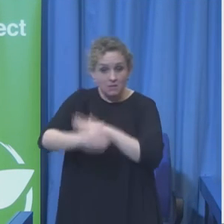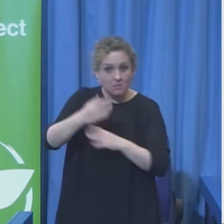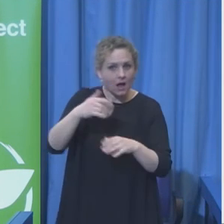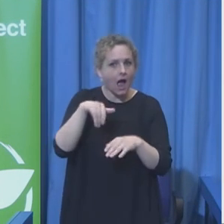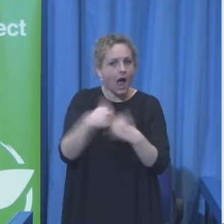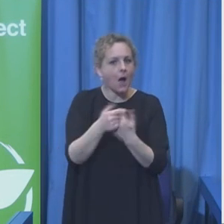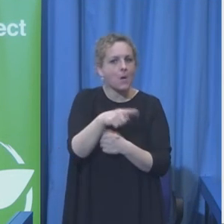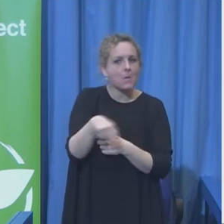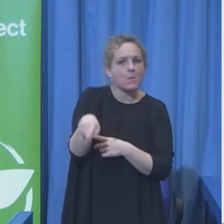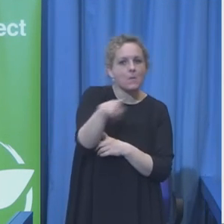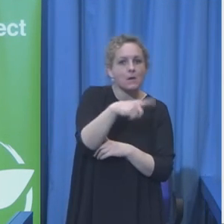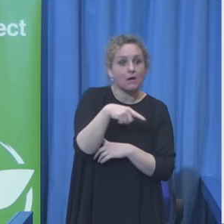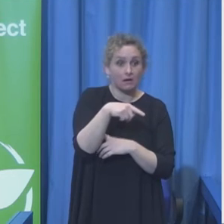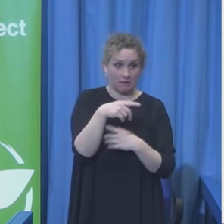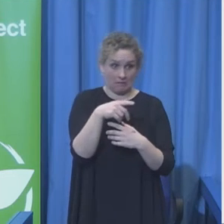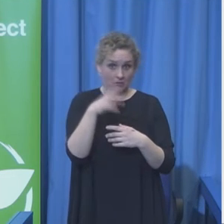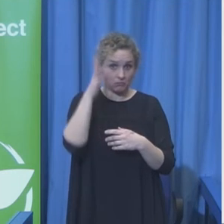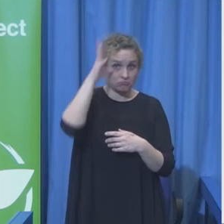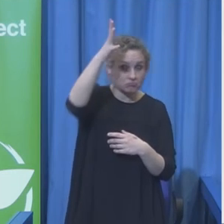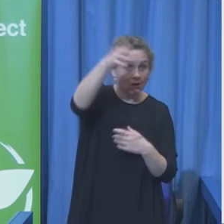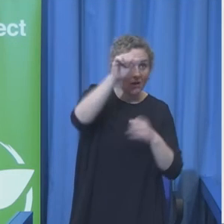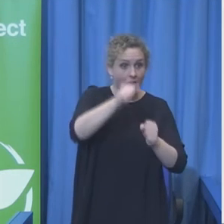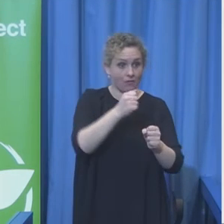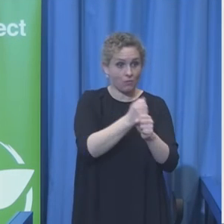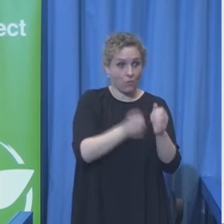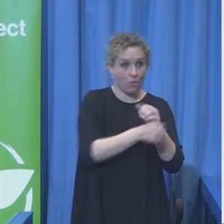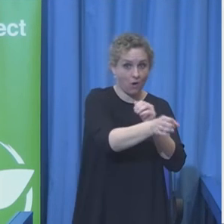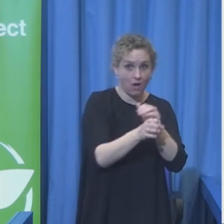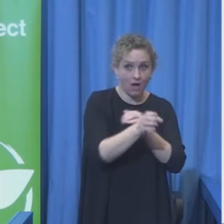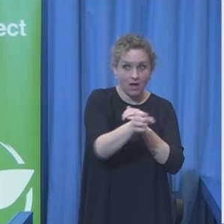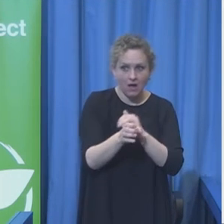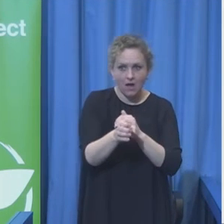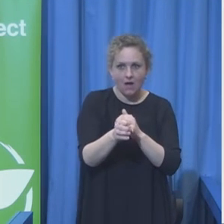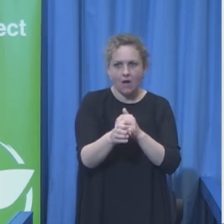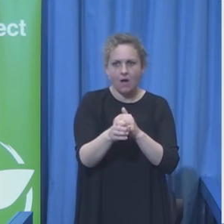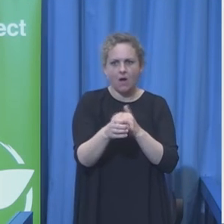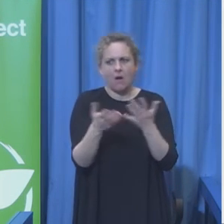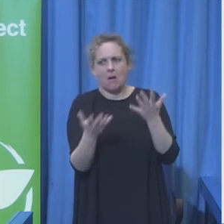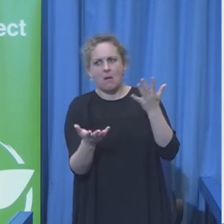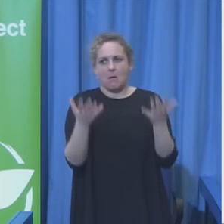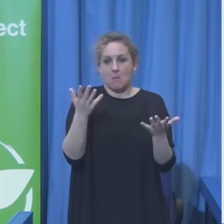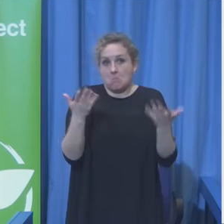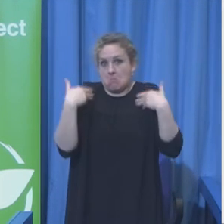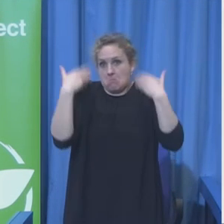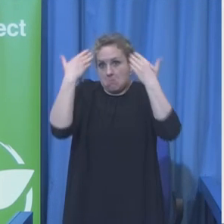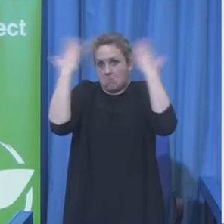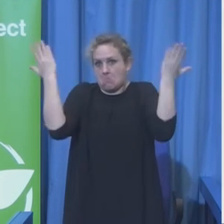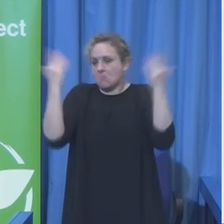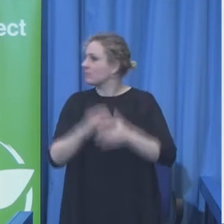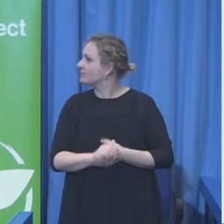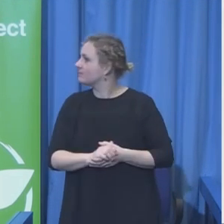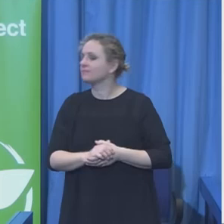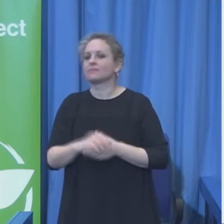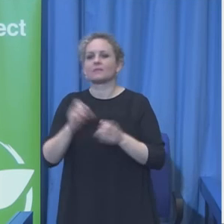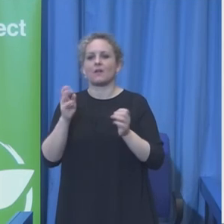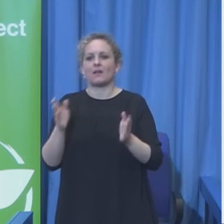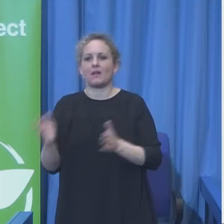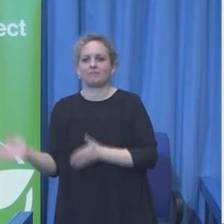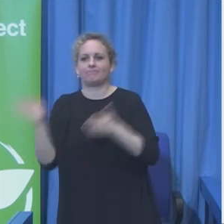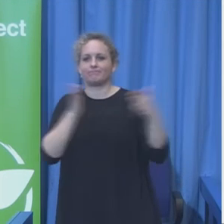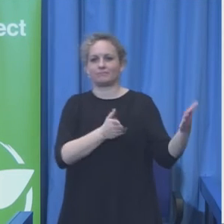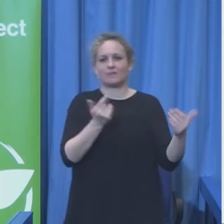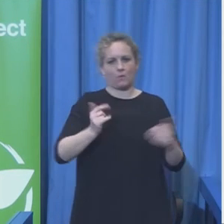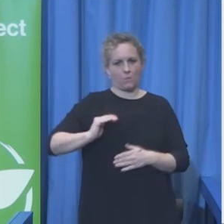workforce. Thank you, Joseph. Good luck with that. Ita, over to you. Yes, thank you for your question. Eric,